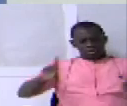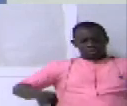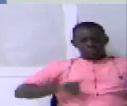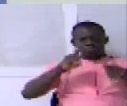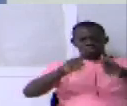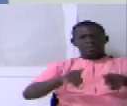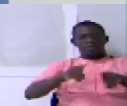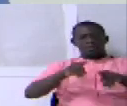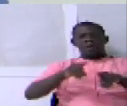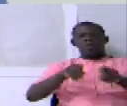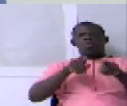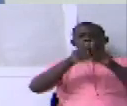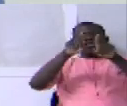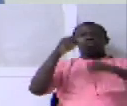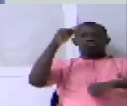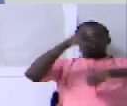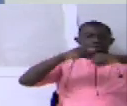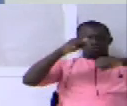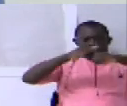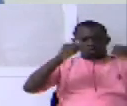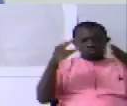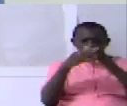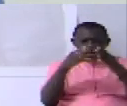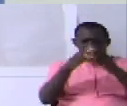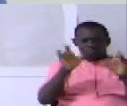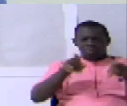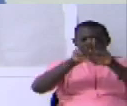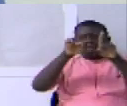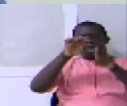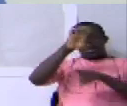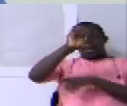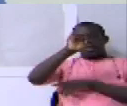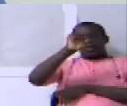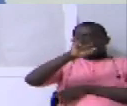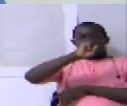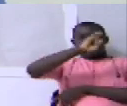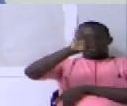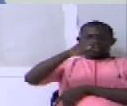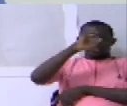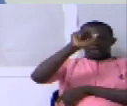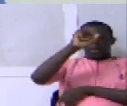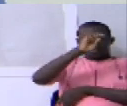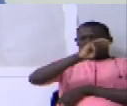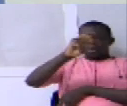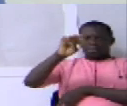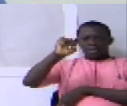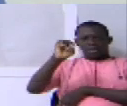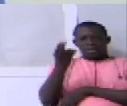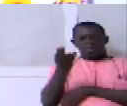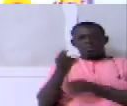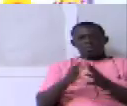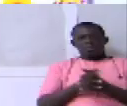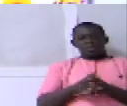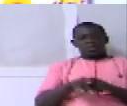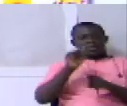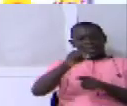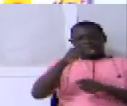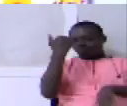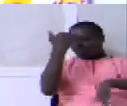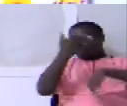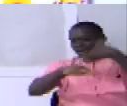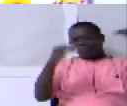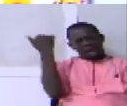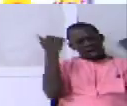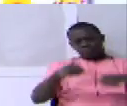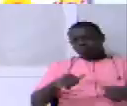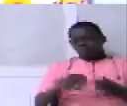Ijame? Fodum etening Ijame alnene kafuta nyomole ka modolu tajireya. That have never happened. Nena